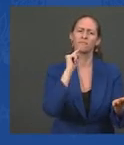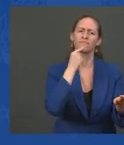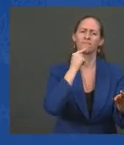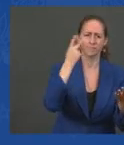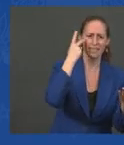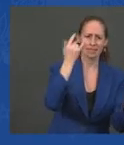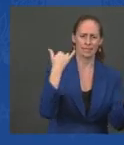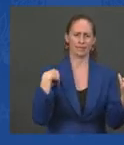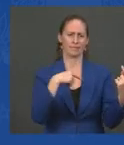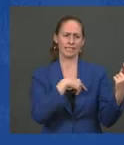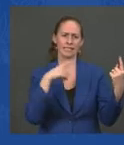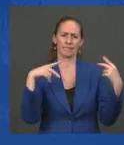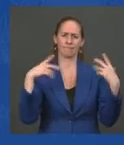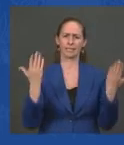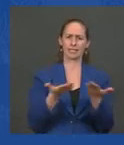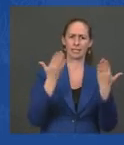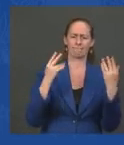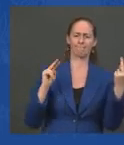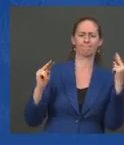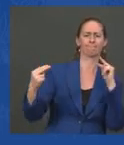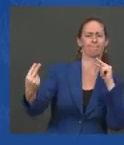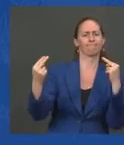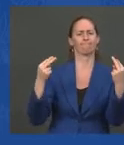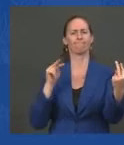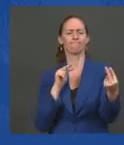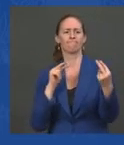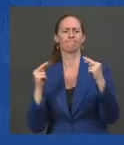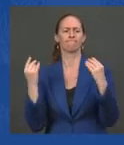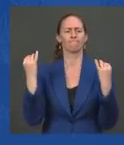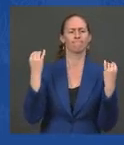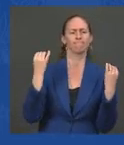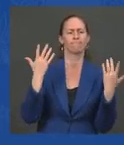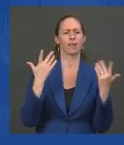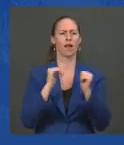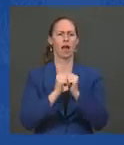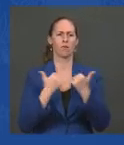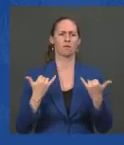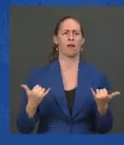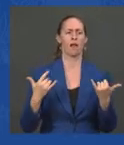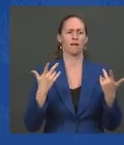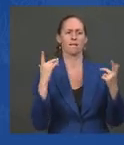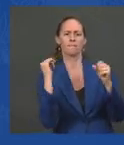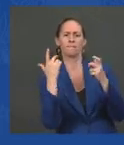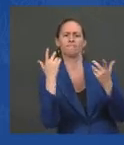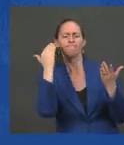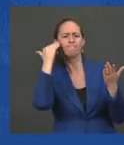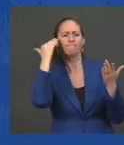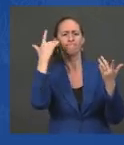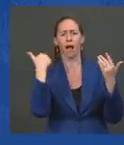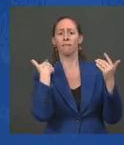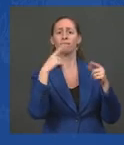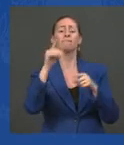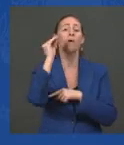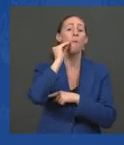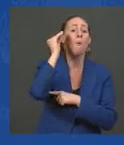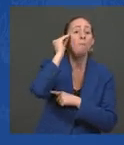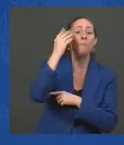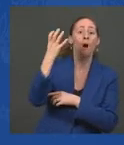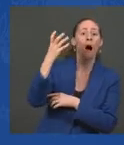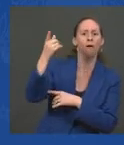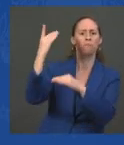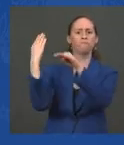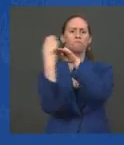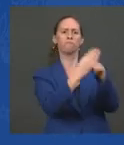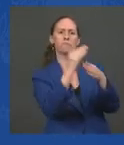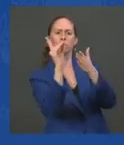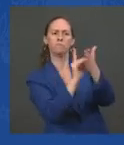now, combating housing discrimination to create a generation of wealth. How did every other person make it to the middle class from a